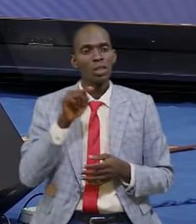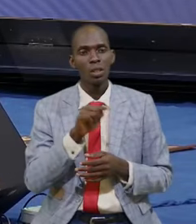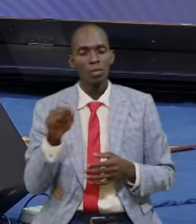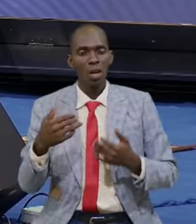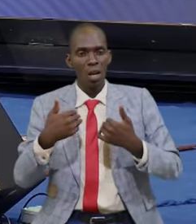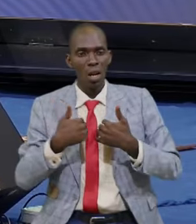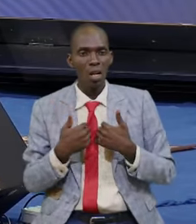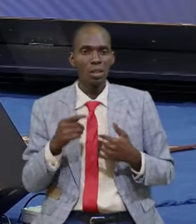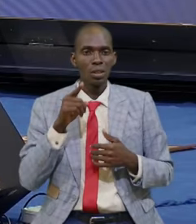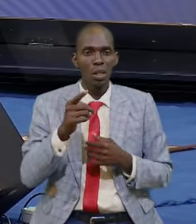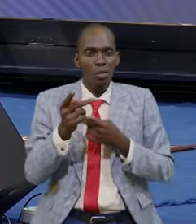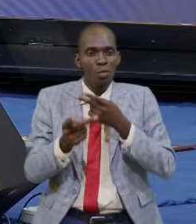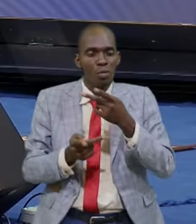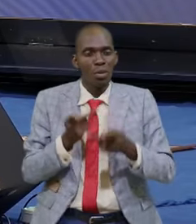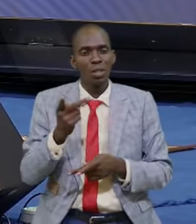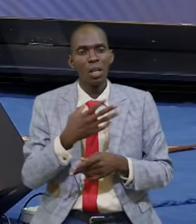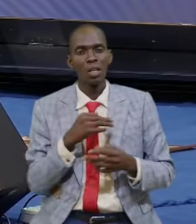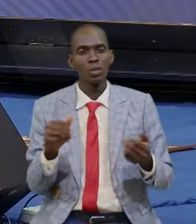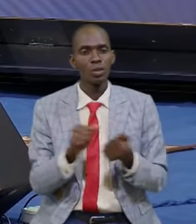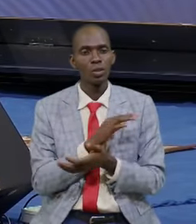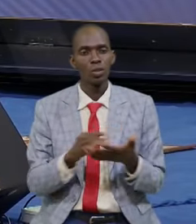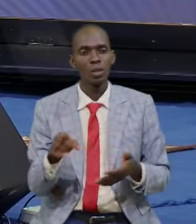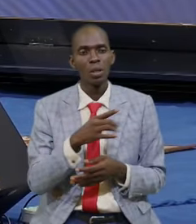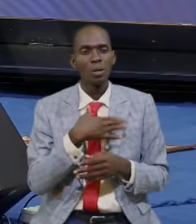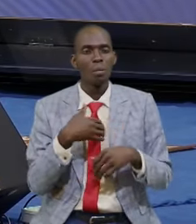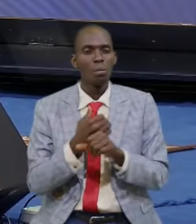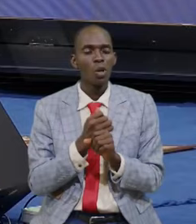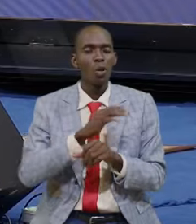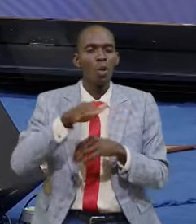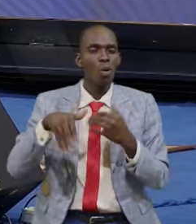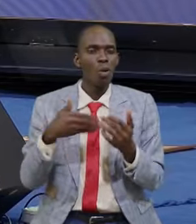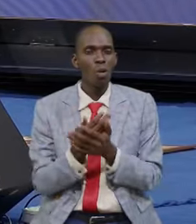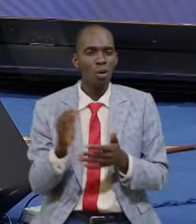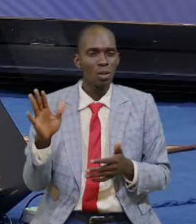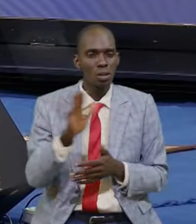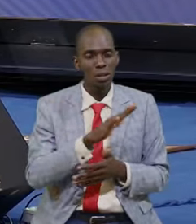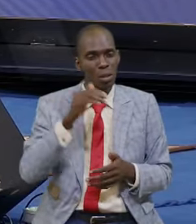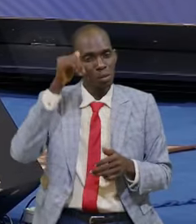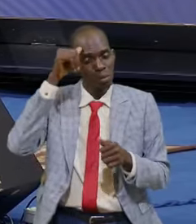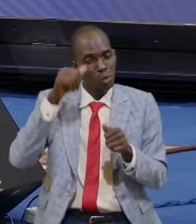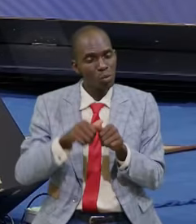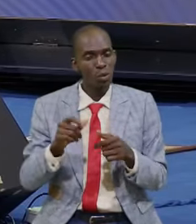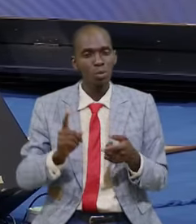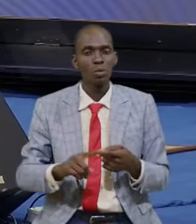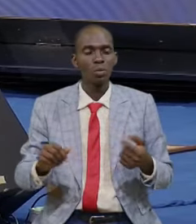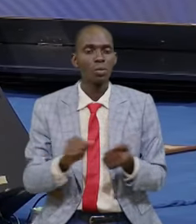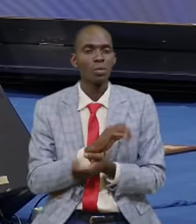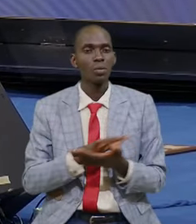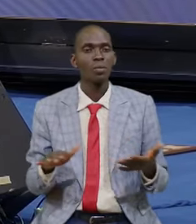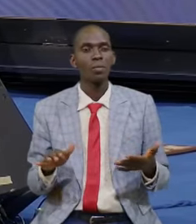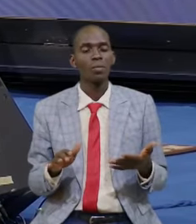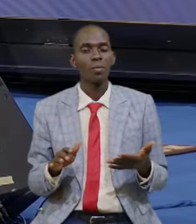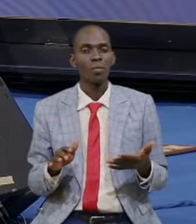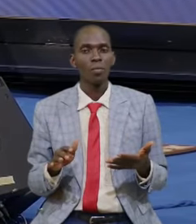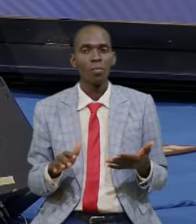and destroyed them and made all their memory to perish. You don't